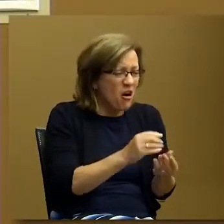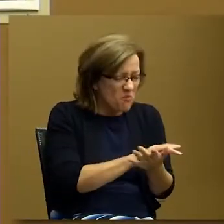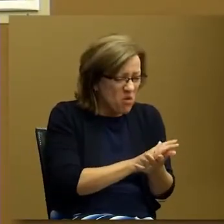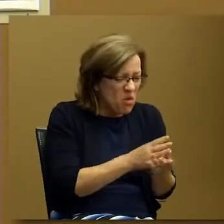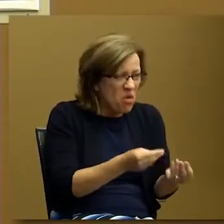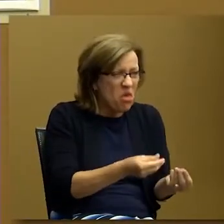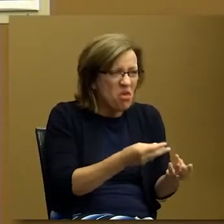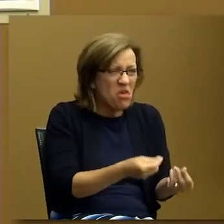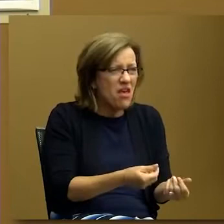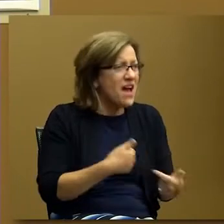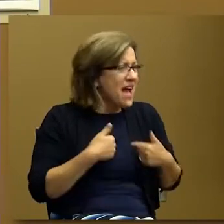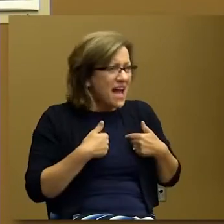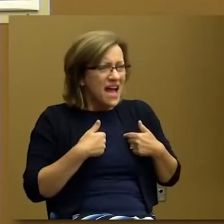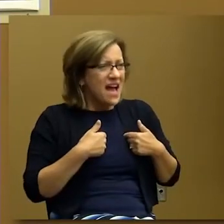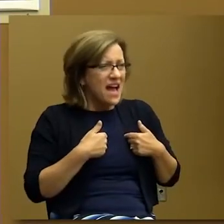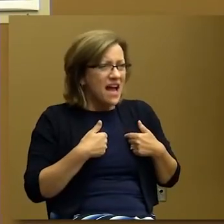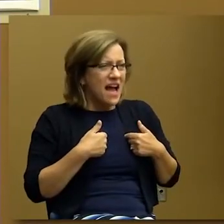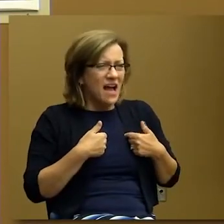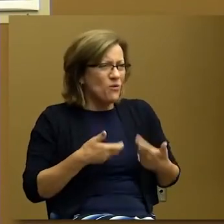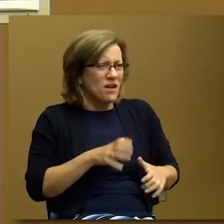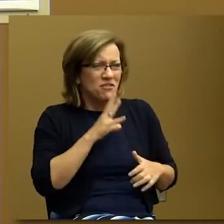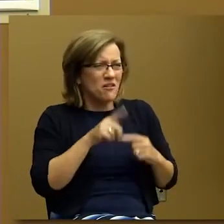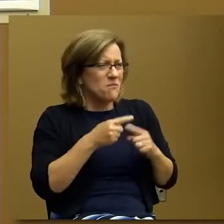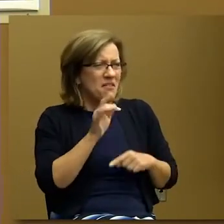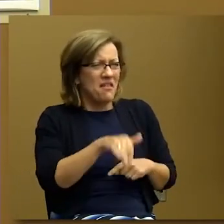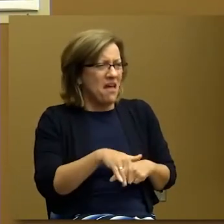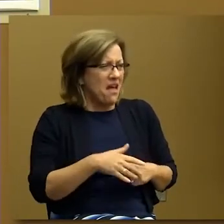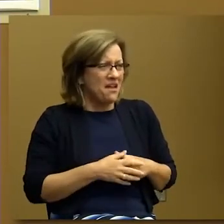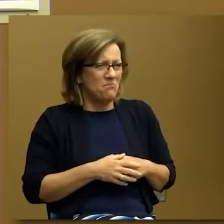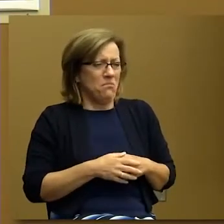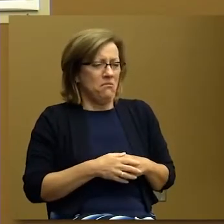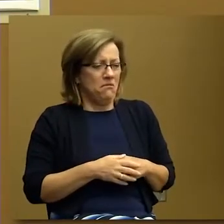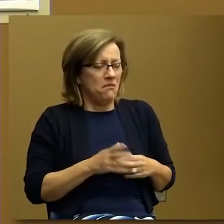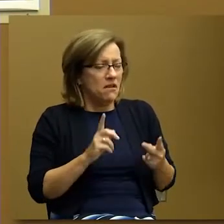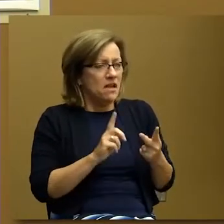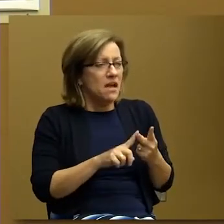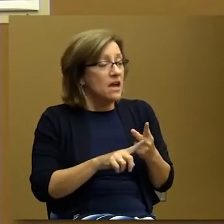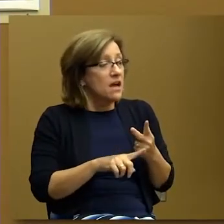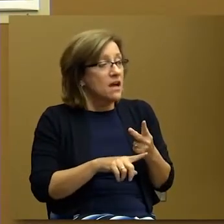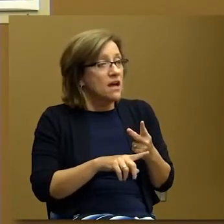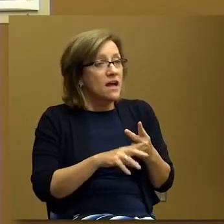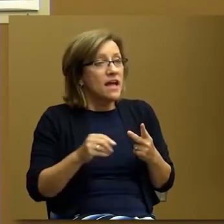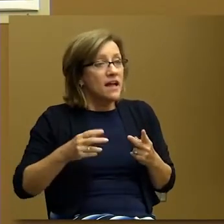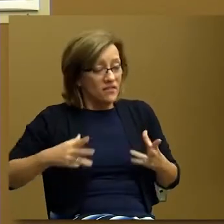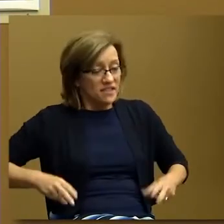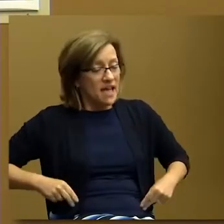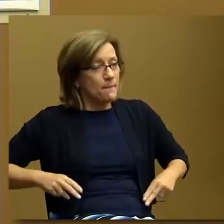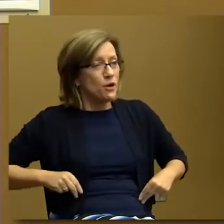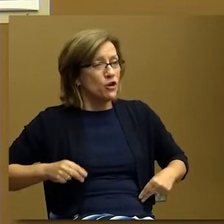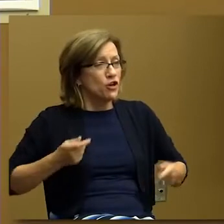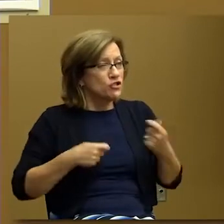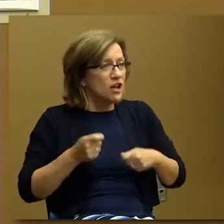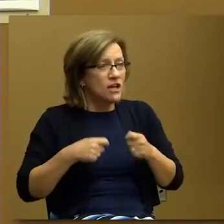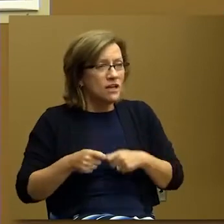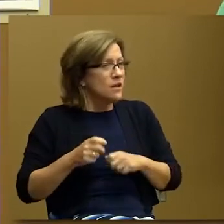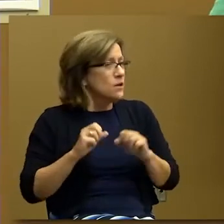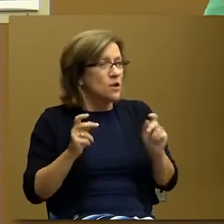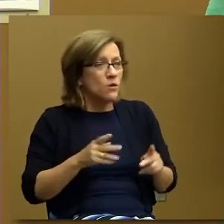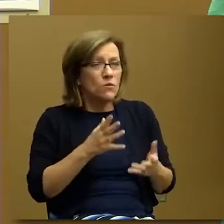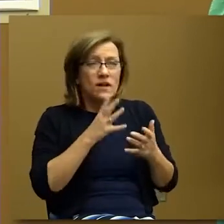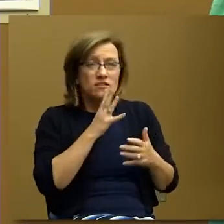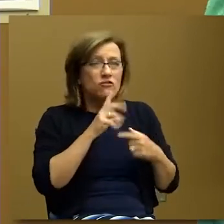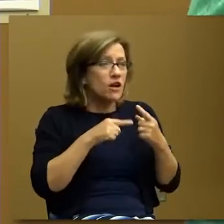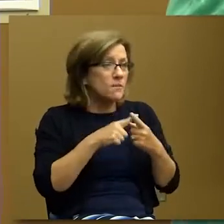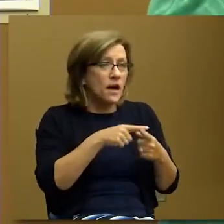That's not something I really want to talk about. And the diapering. Nobody wants to talk